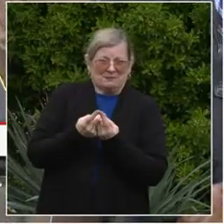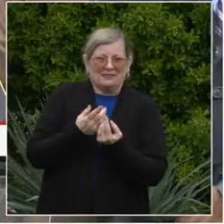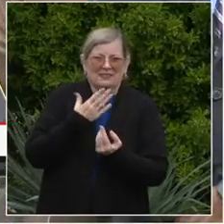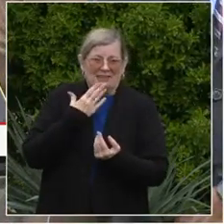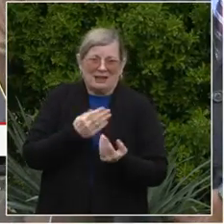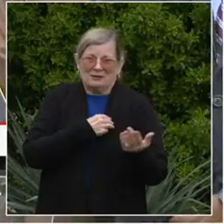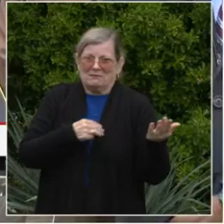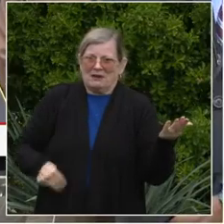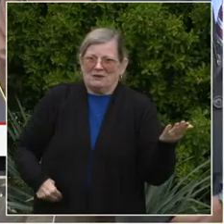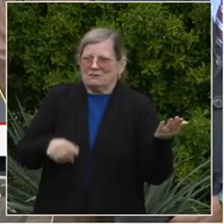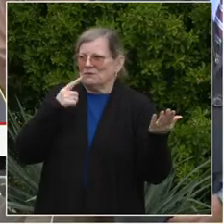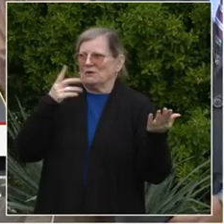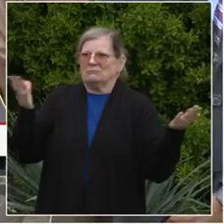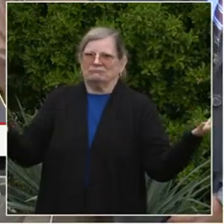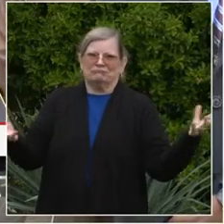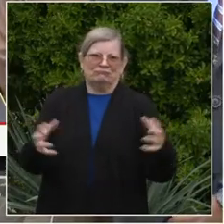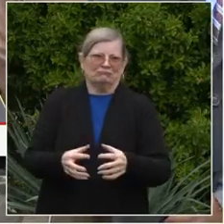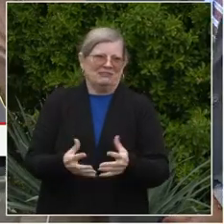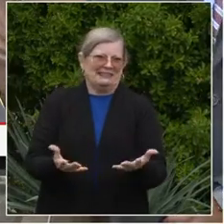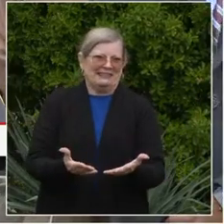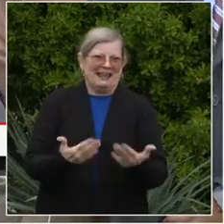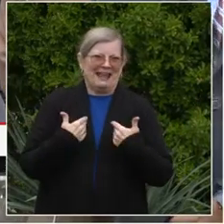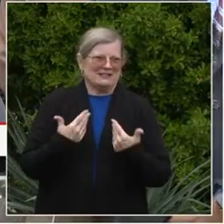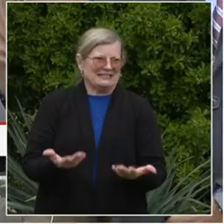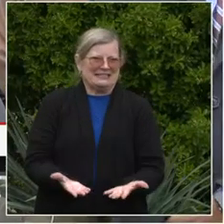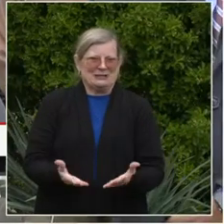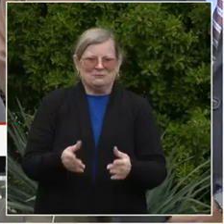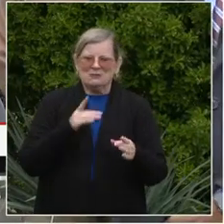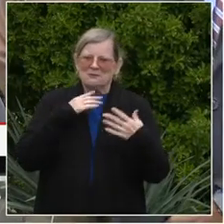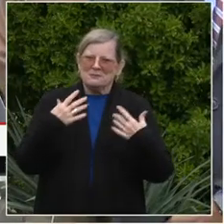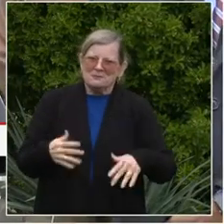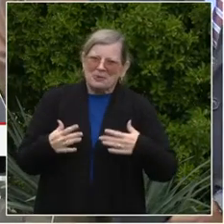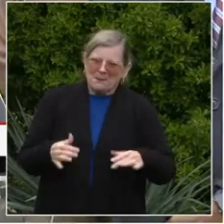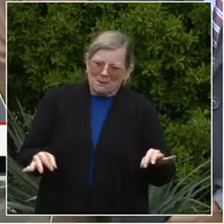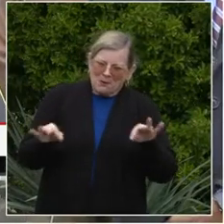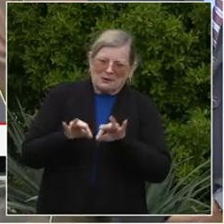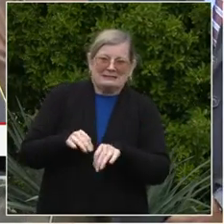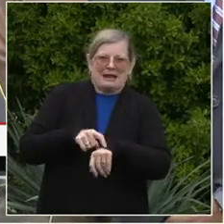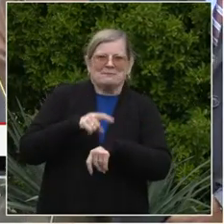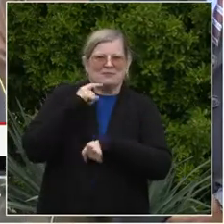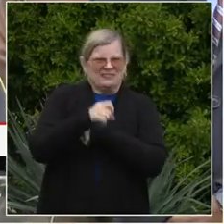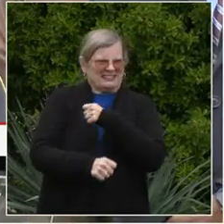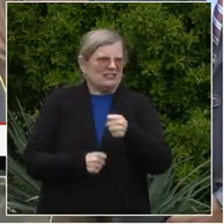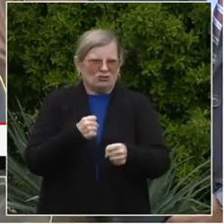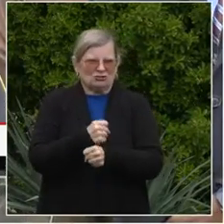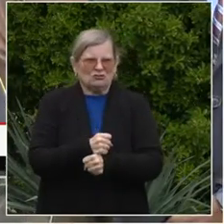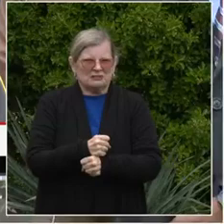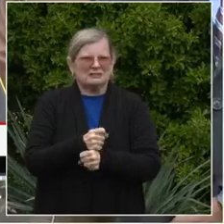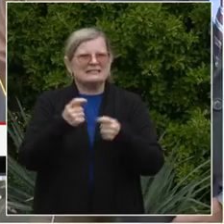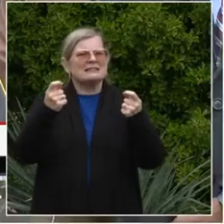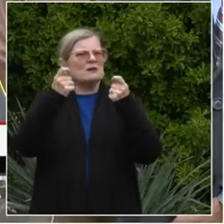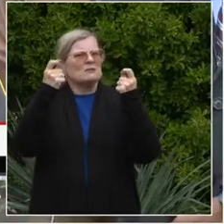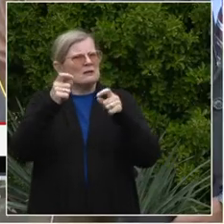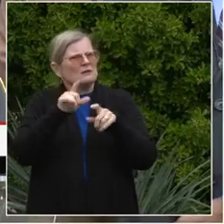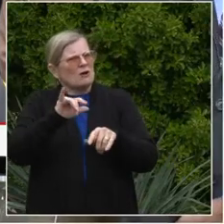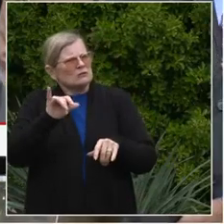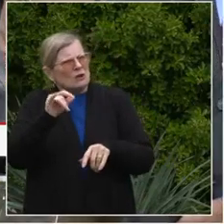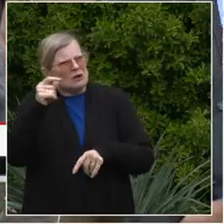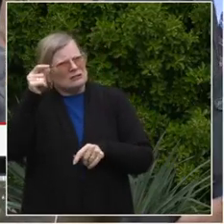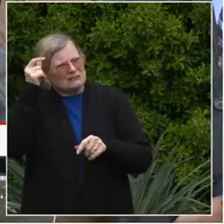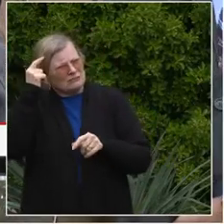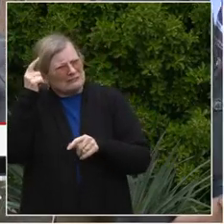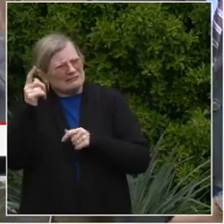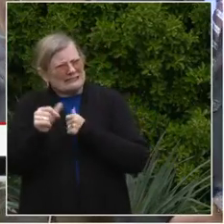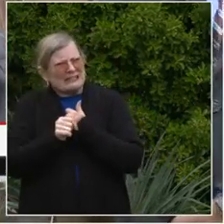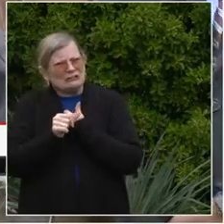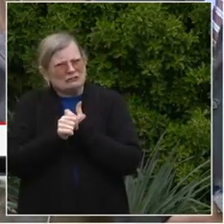very important time of year. It's a time we need to come together to celebrate, but it's also a dangerous time of year. I'd also like to